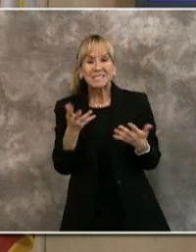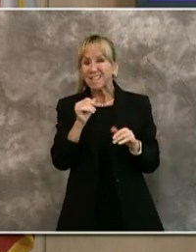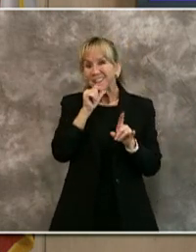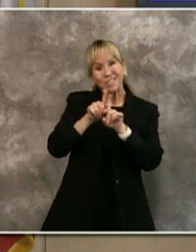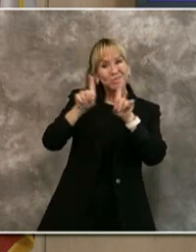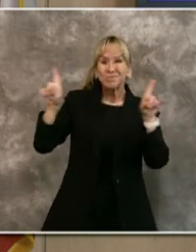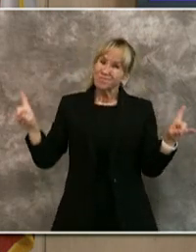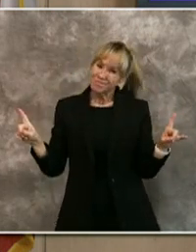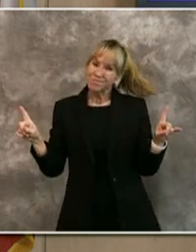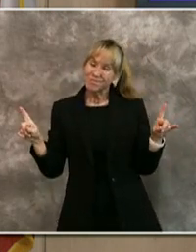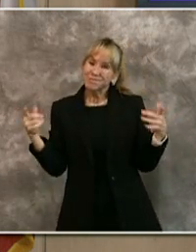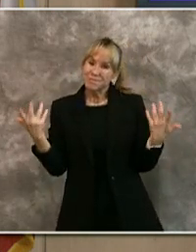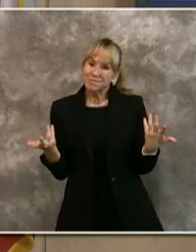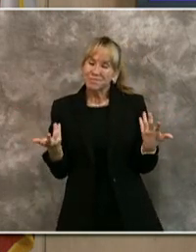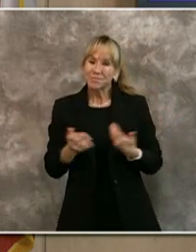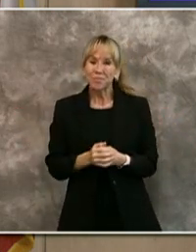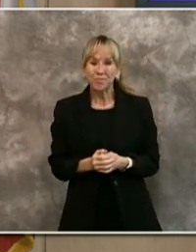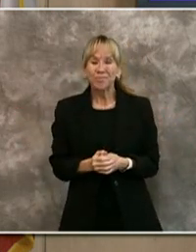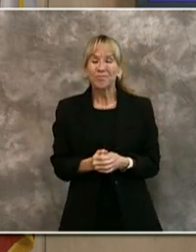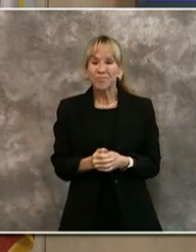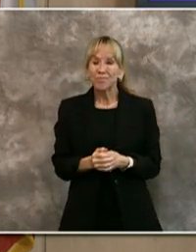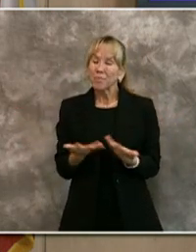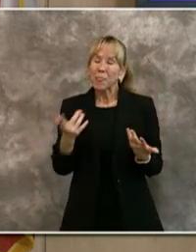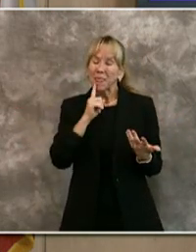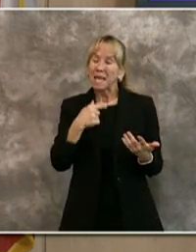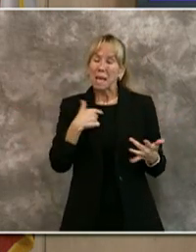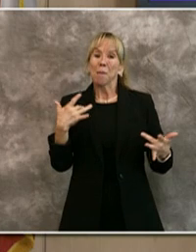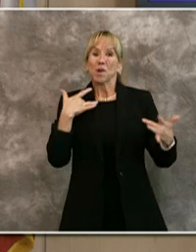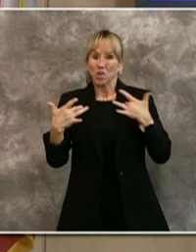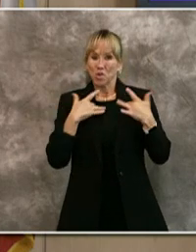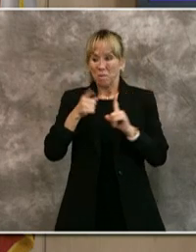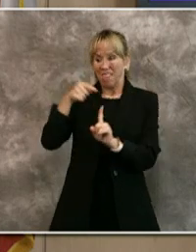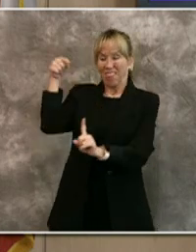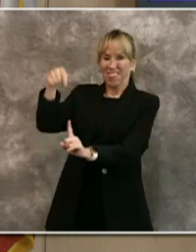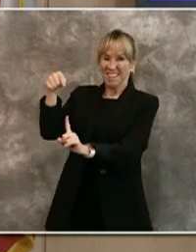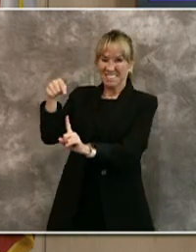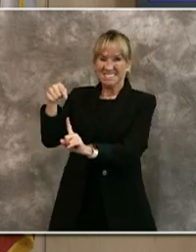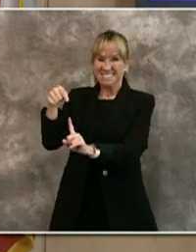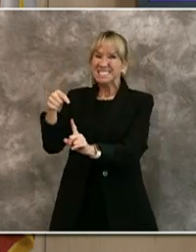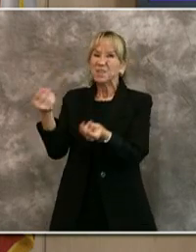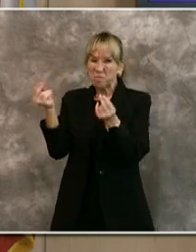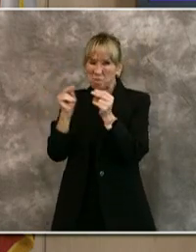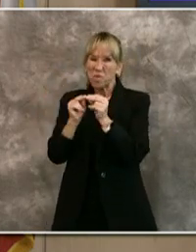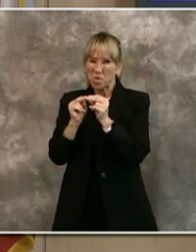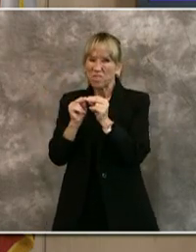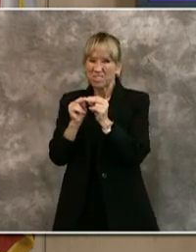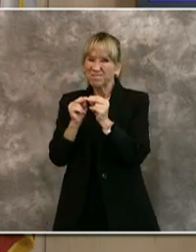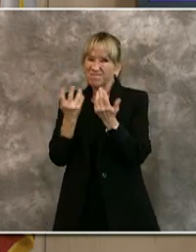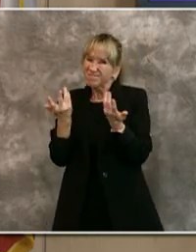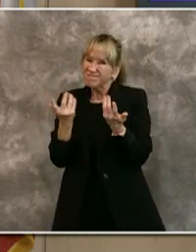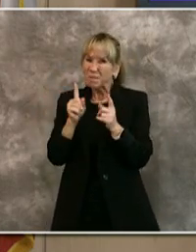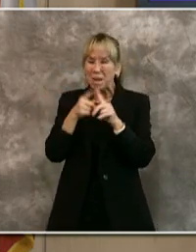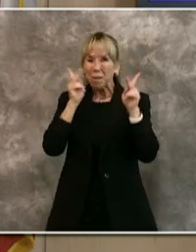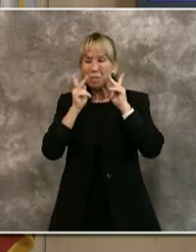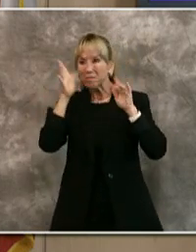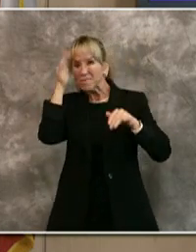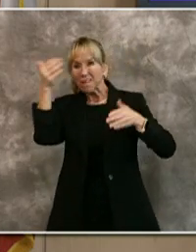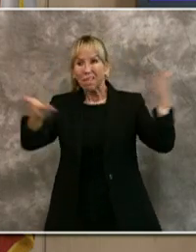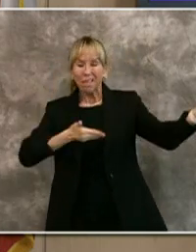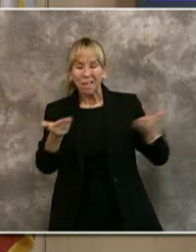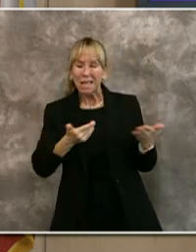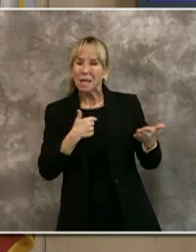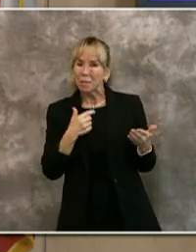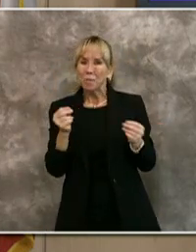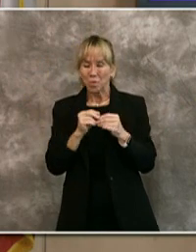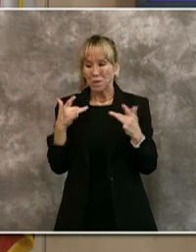social distance. And so I'm actually concerned about that type of activity as much, frankly,